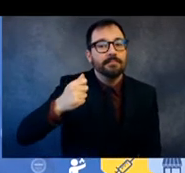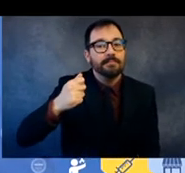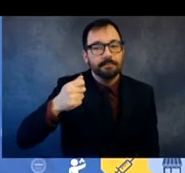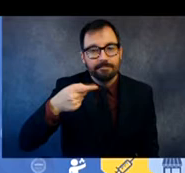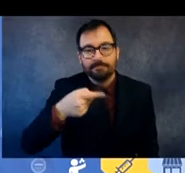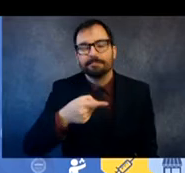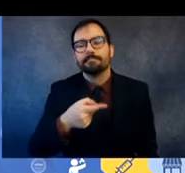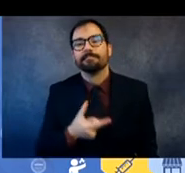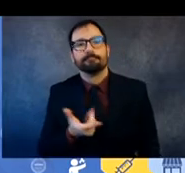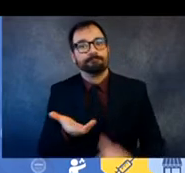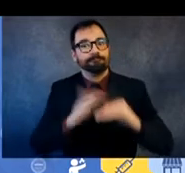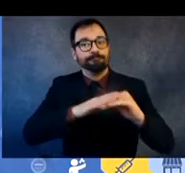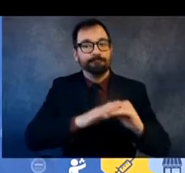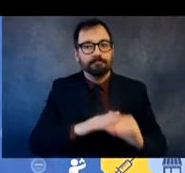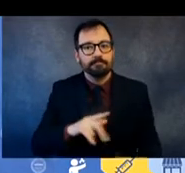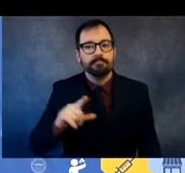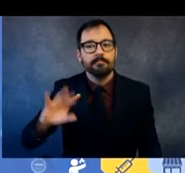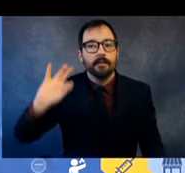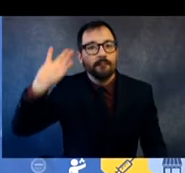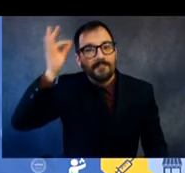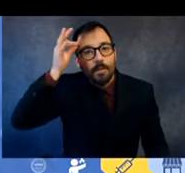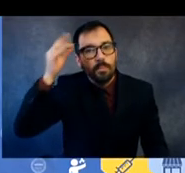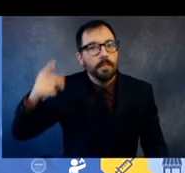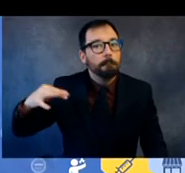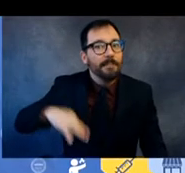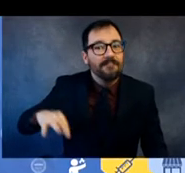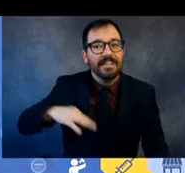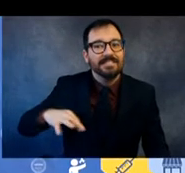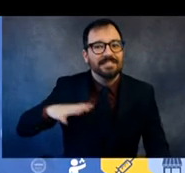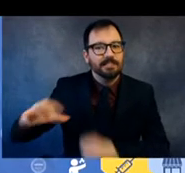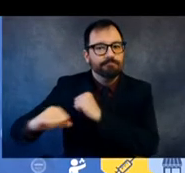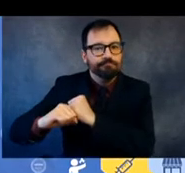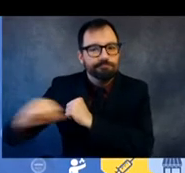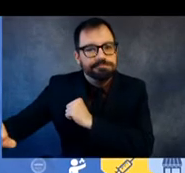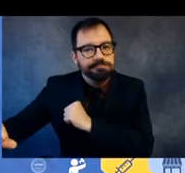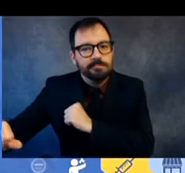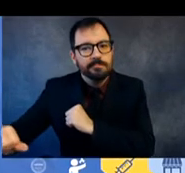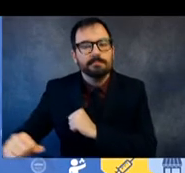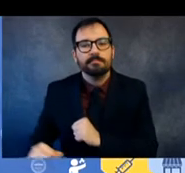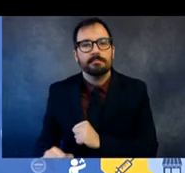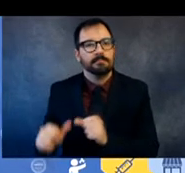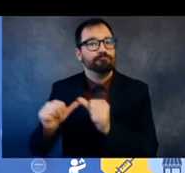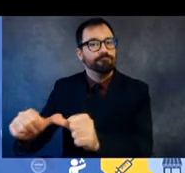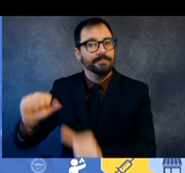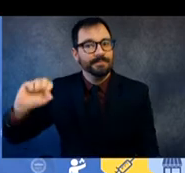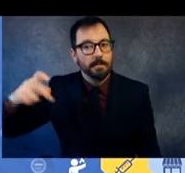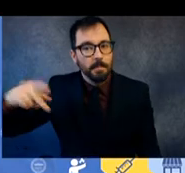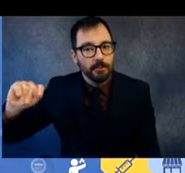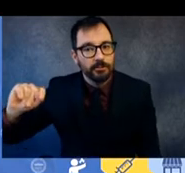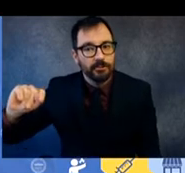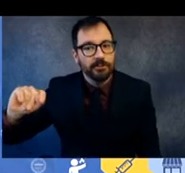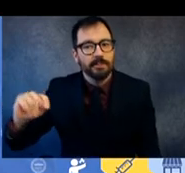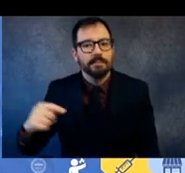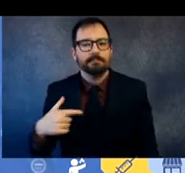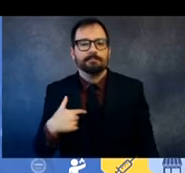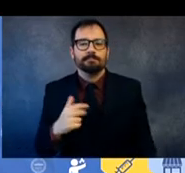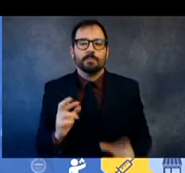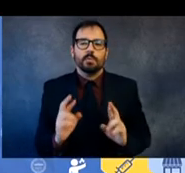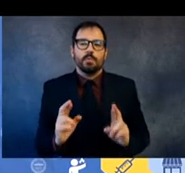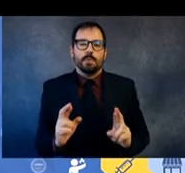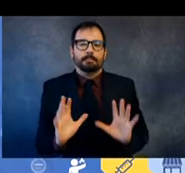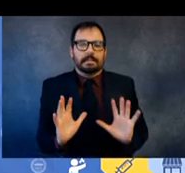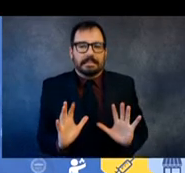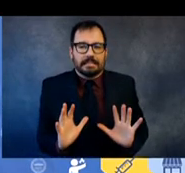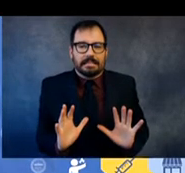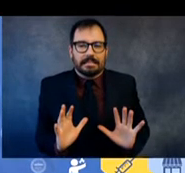September 6th. I think subconsciously, at least, we thought when we get to that point, we might be in a much better place. So we're